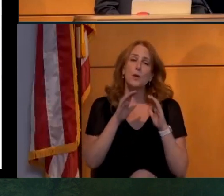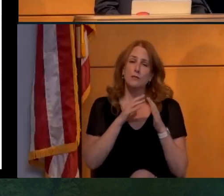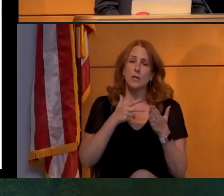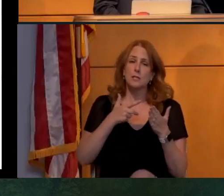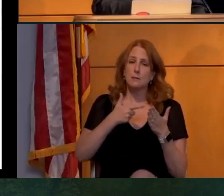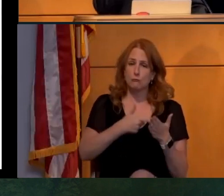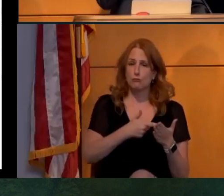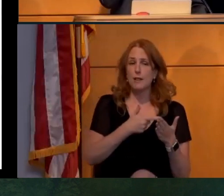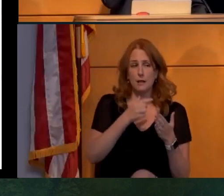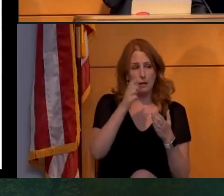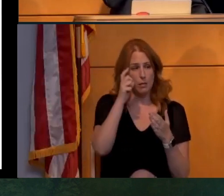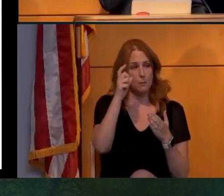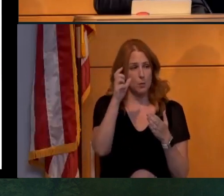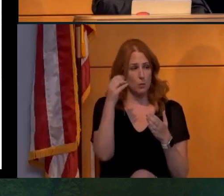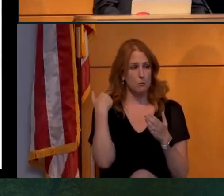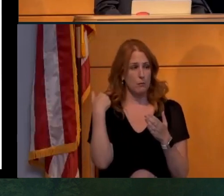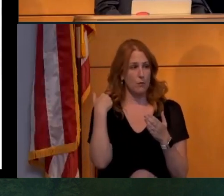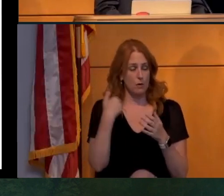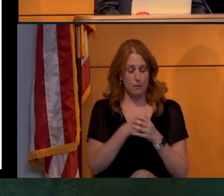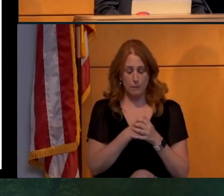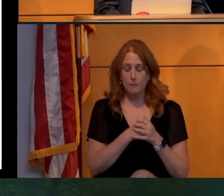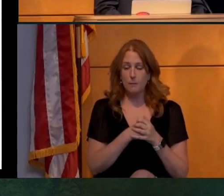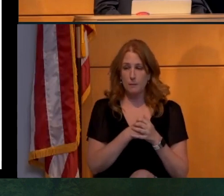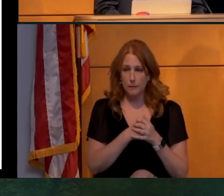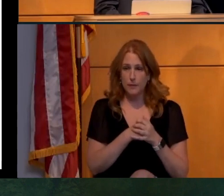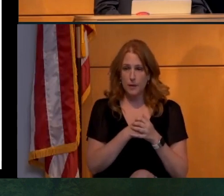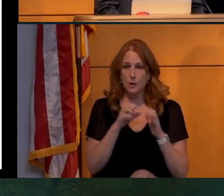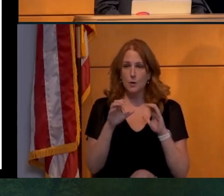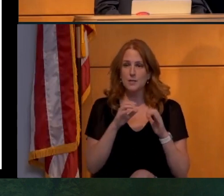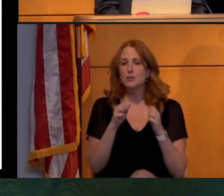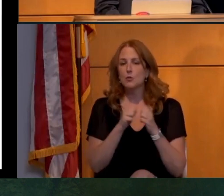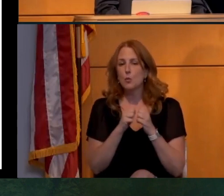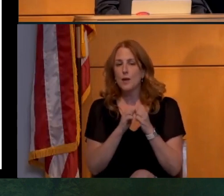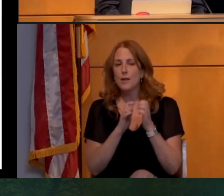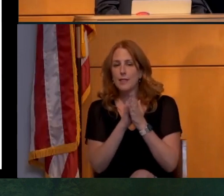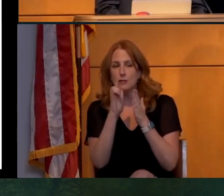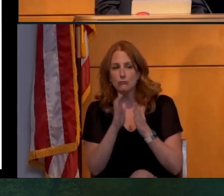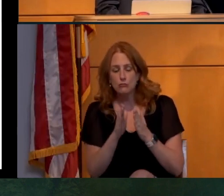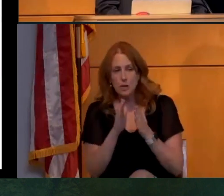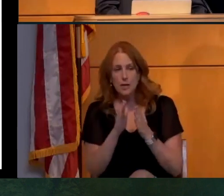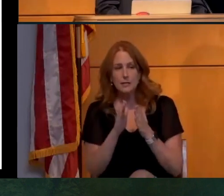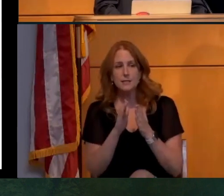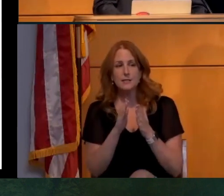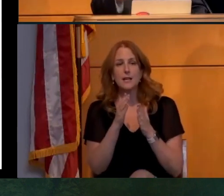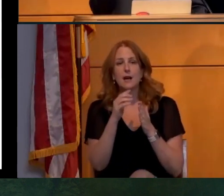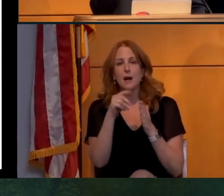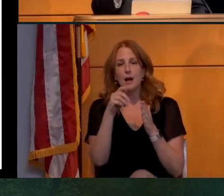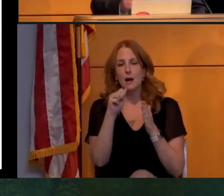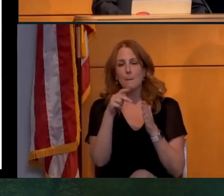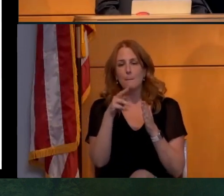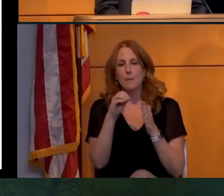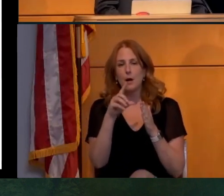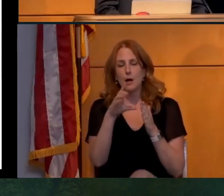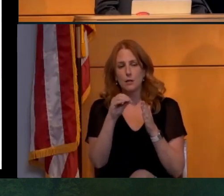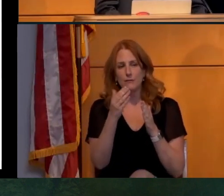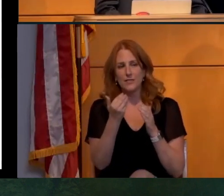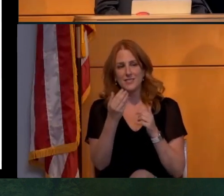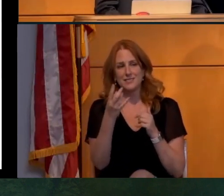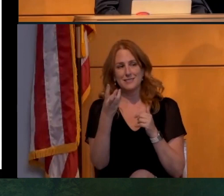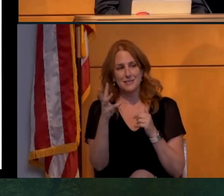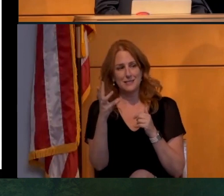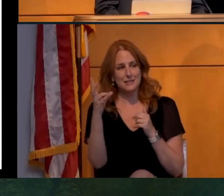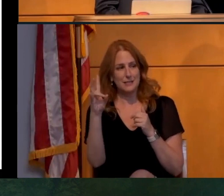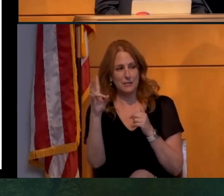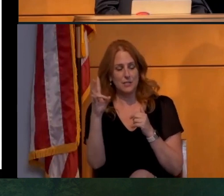moon previously. We've done it with the Apollo astronauts, Apollo 15, 16, and 17, drilled down to 3-meter